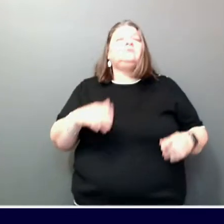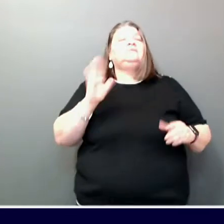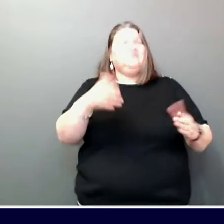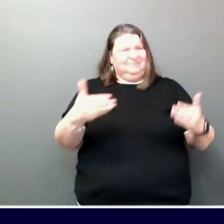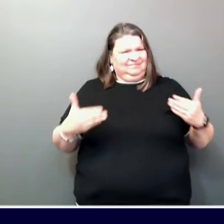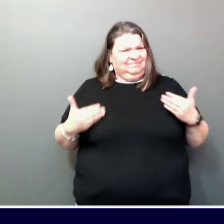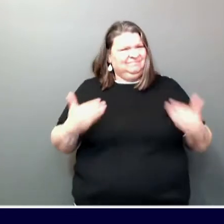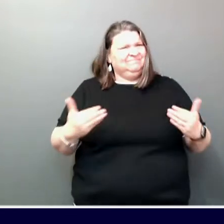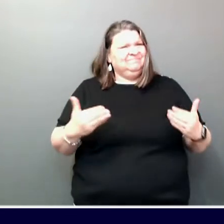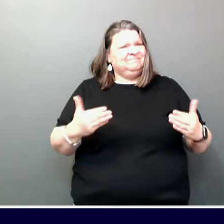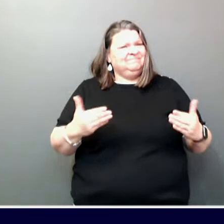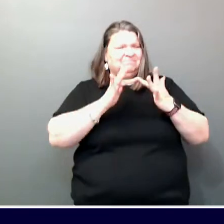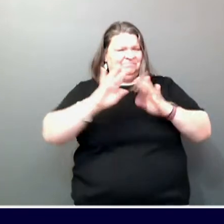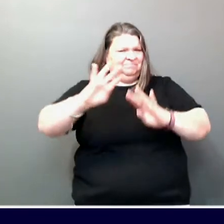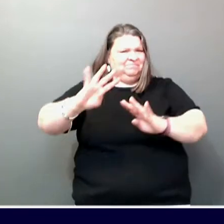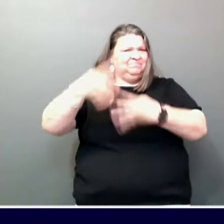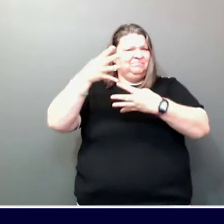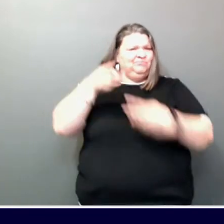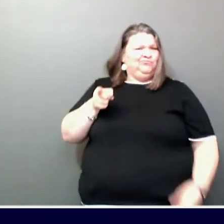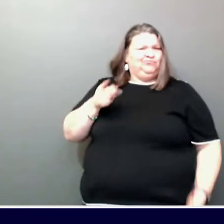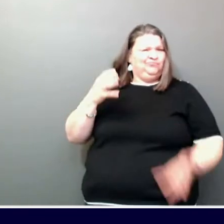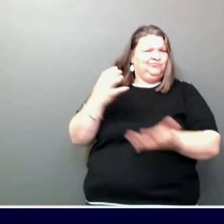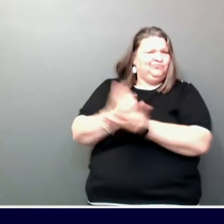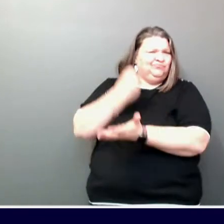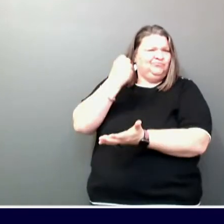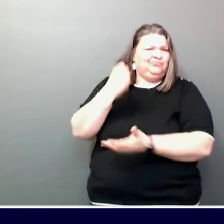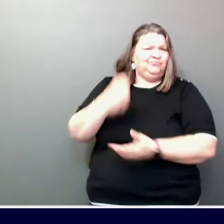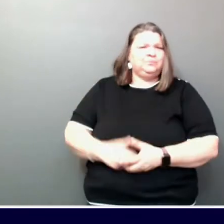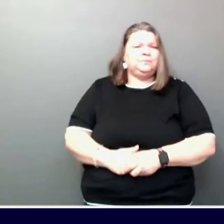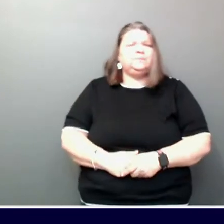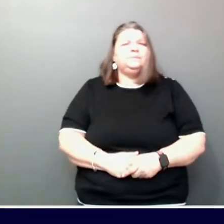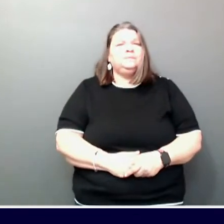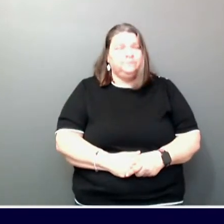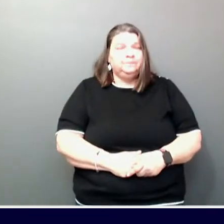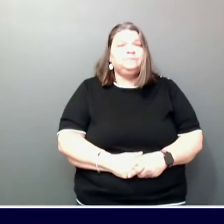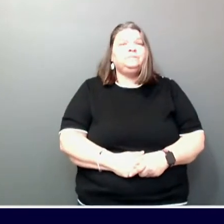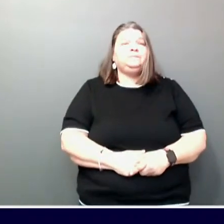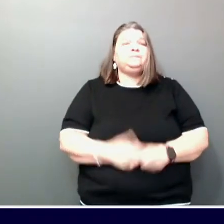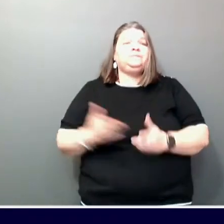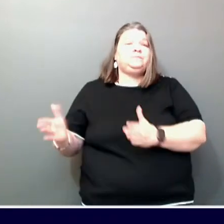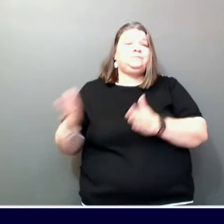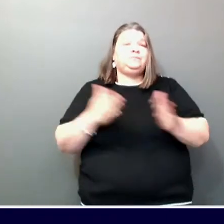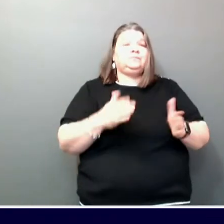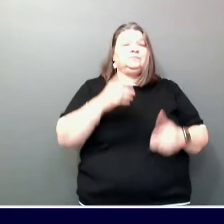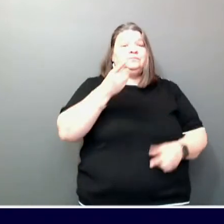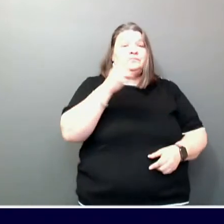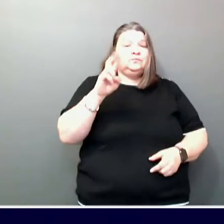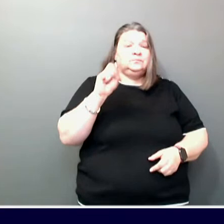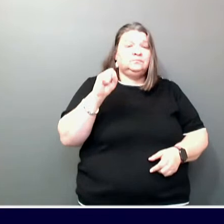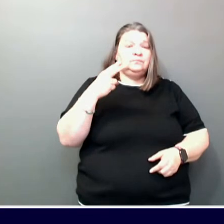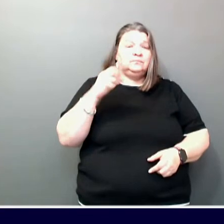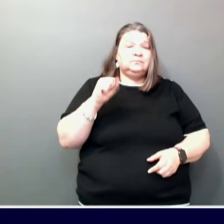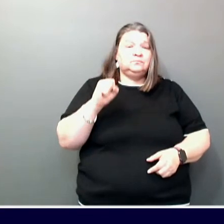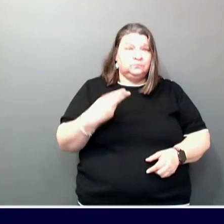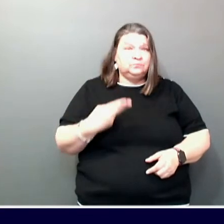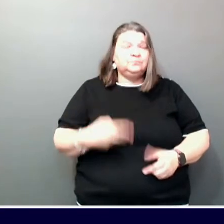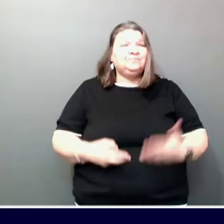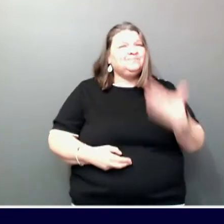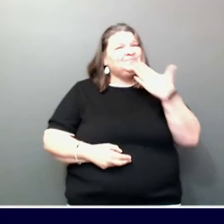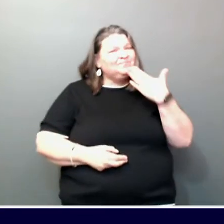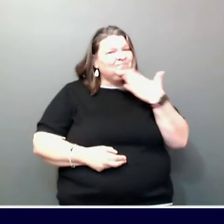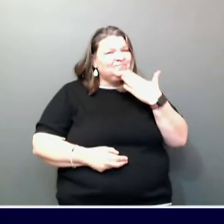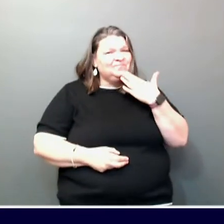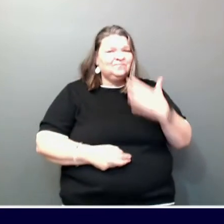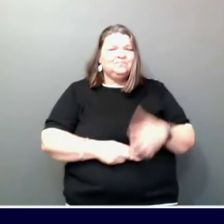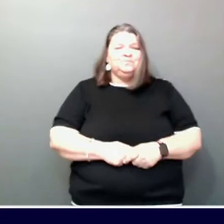accesscovidtest.org to place their orders. Now with that, I'll turn it back over to you, Dr. Shah. Great. Thanks, Commissioner. I've got 2 additional things that I wanted to talk